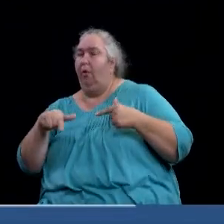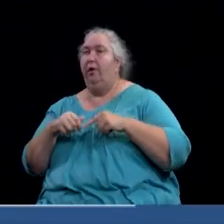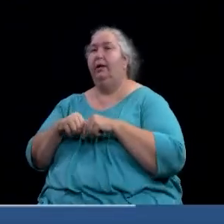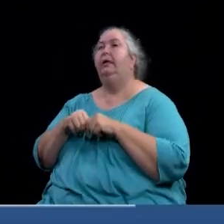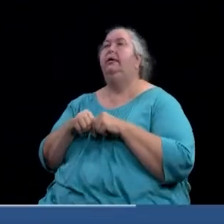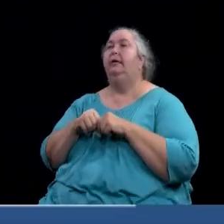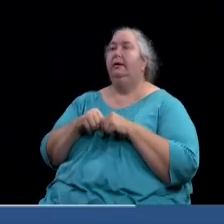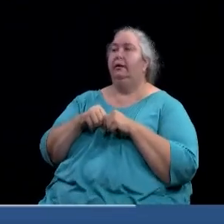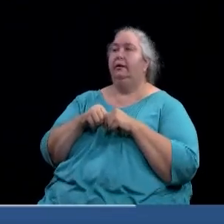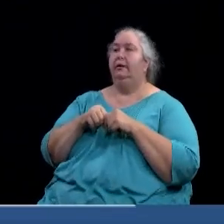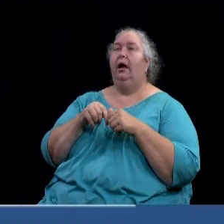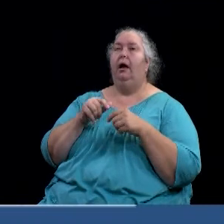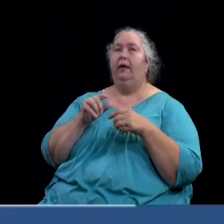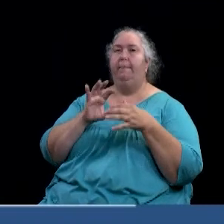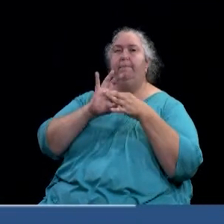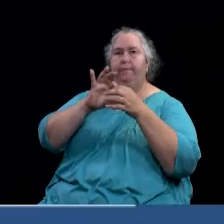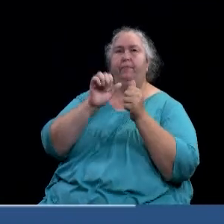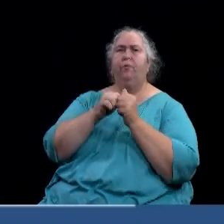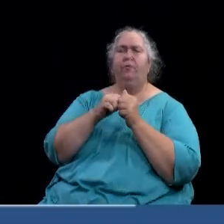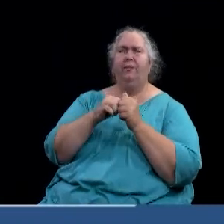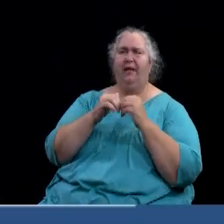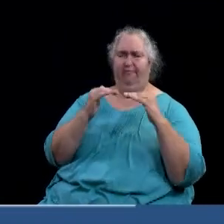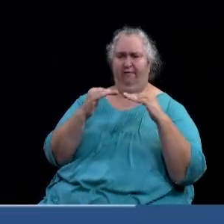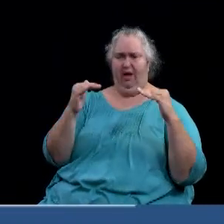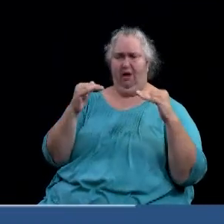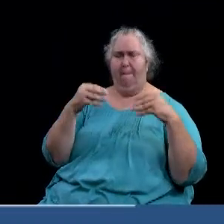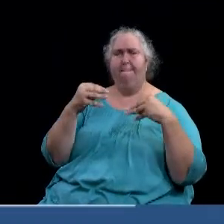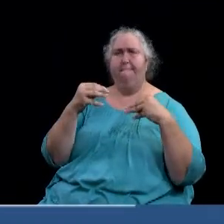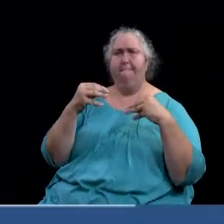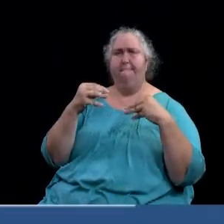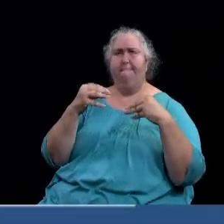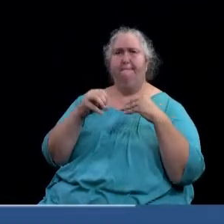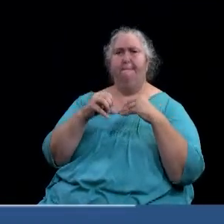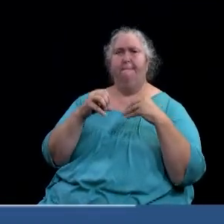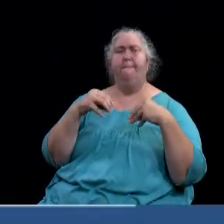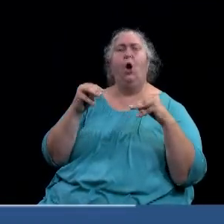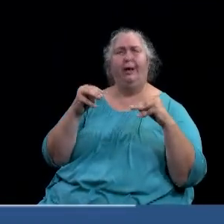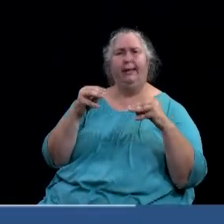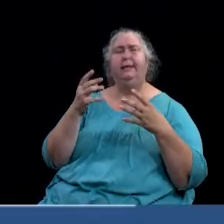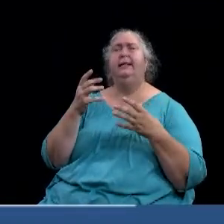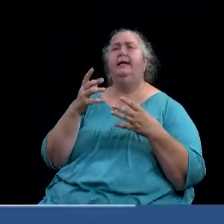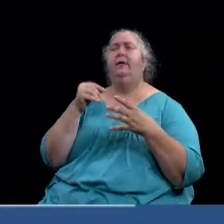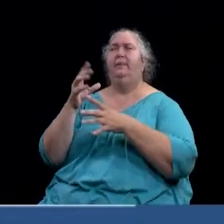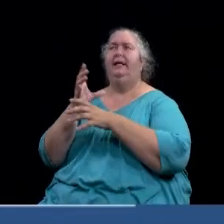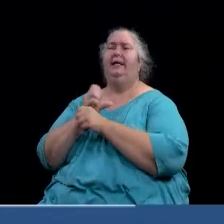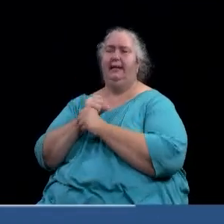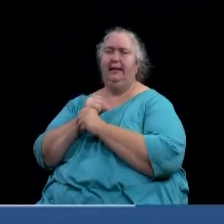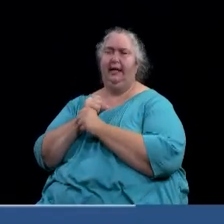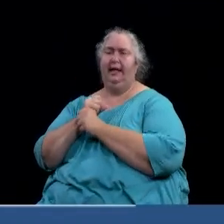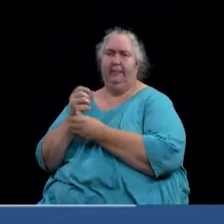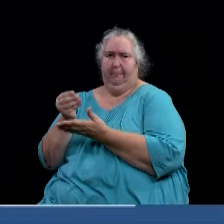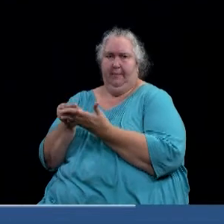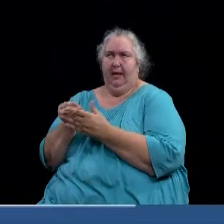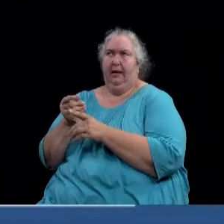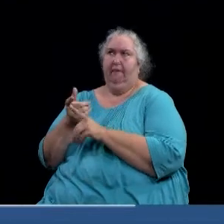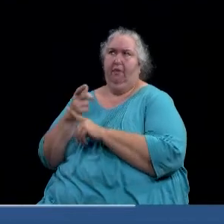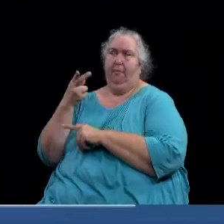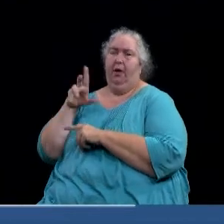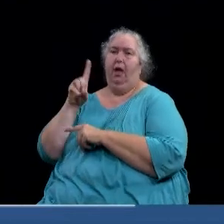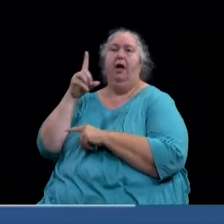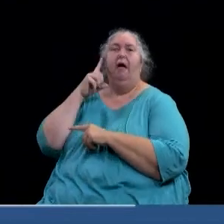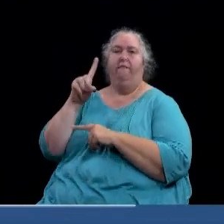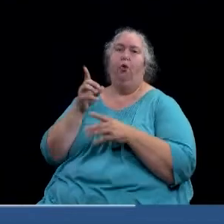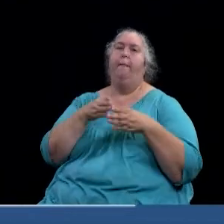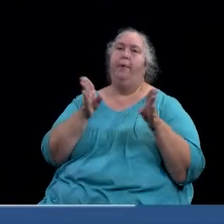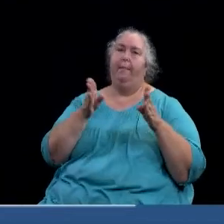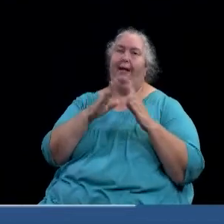we get in subsidy from HUD for the public housing properties. It has not been unusual over the last 10